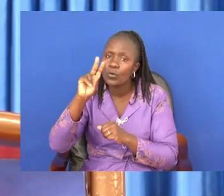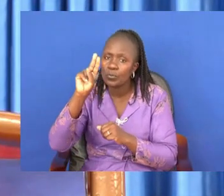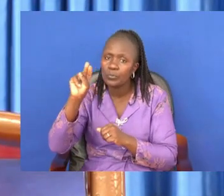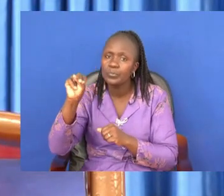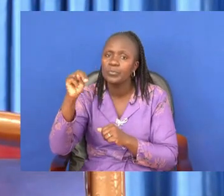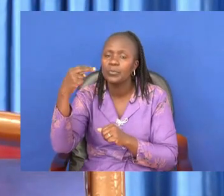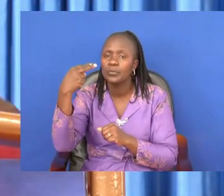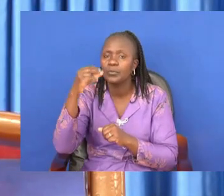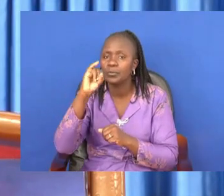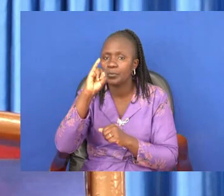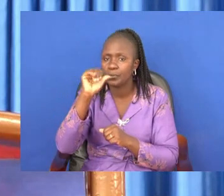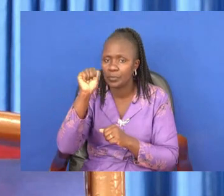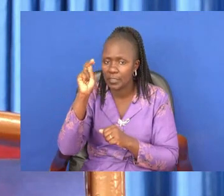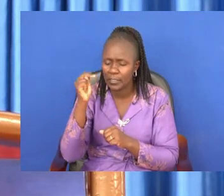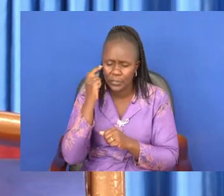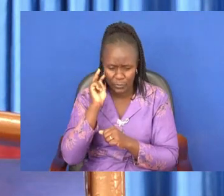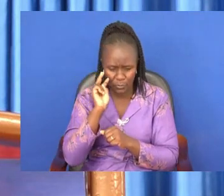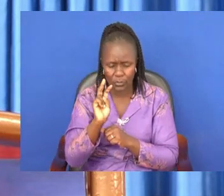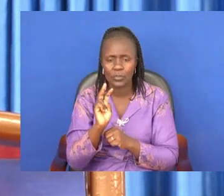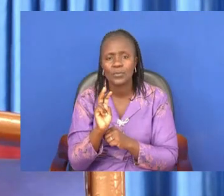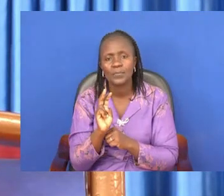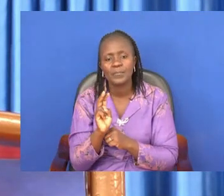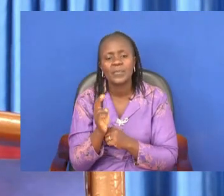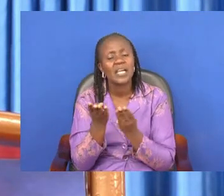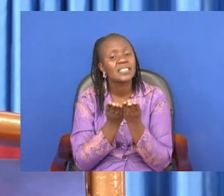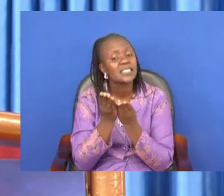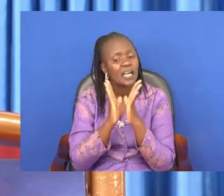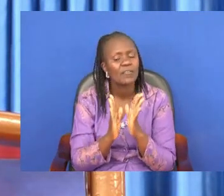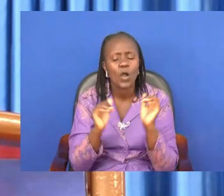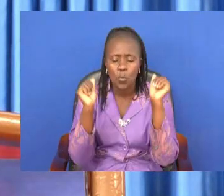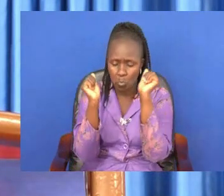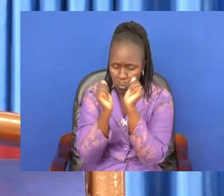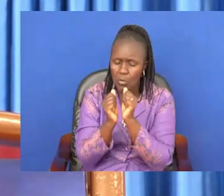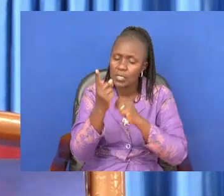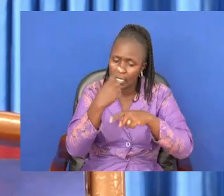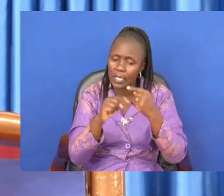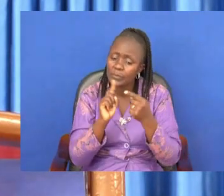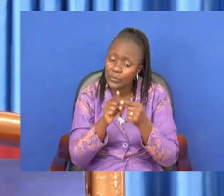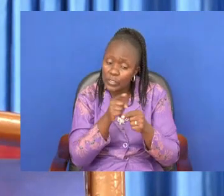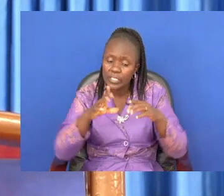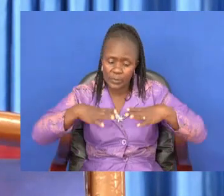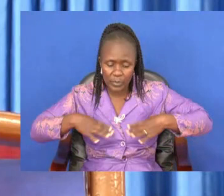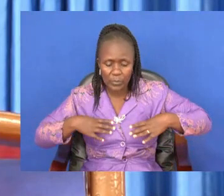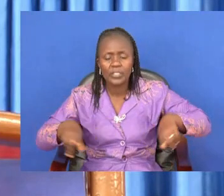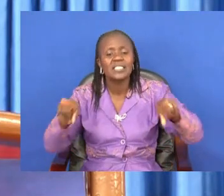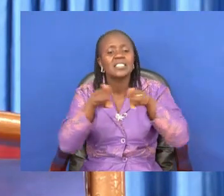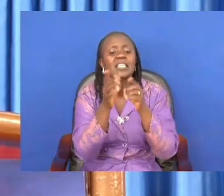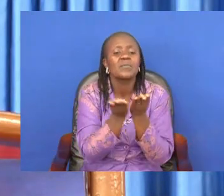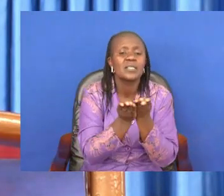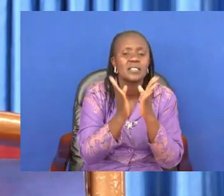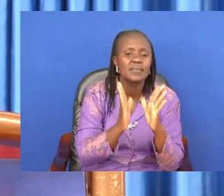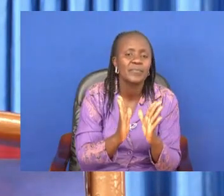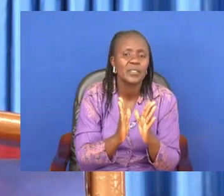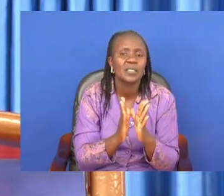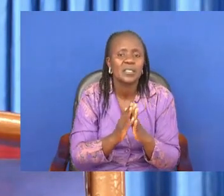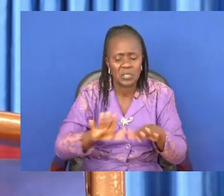the Corinthians to look at him as a mere servant. Paul comes to these people as a mere servant. He does not come in